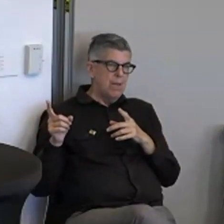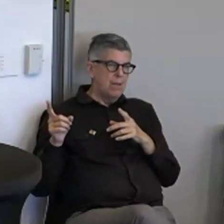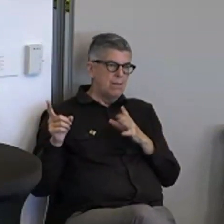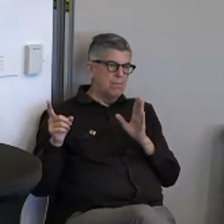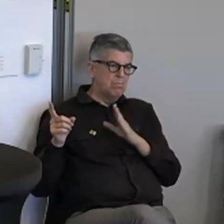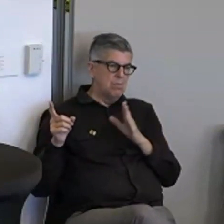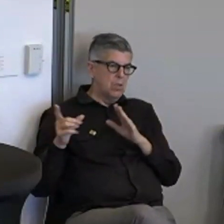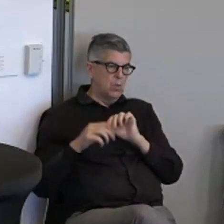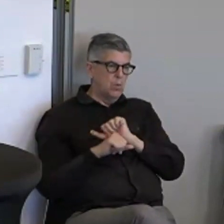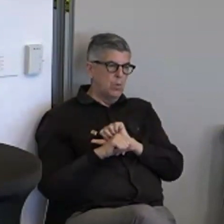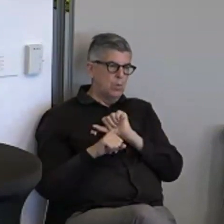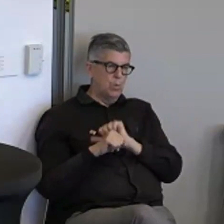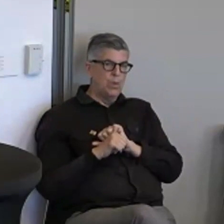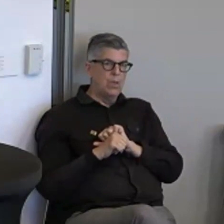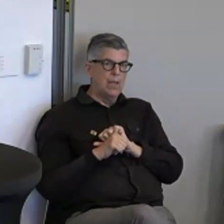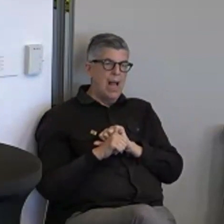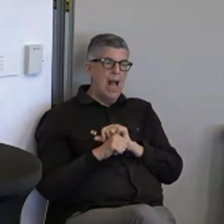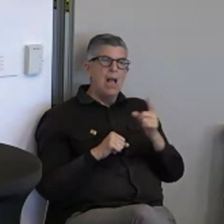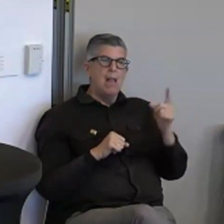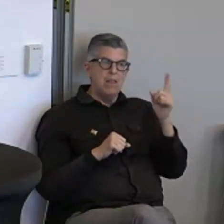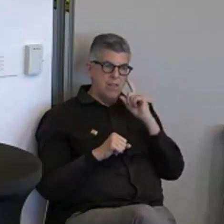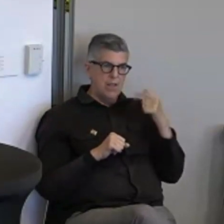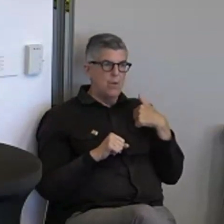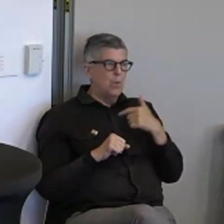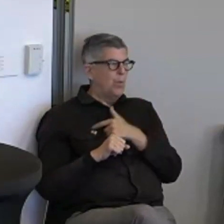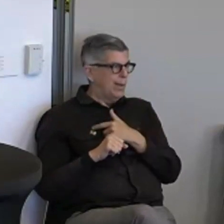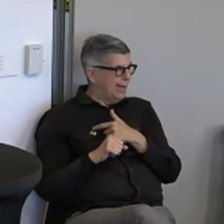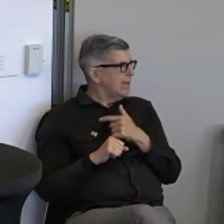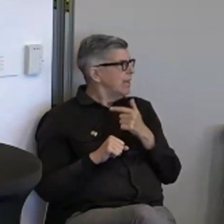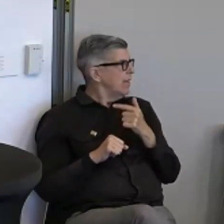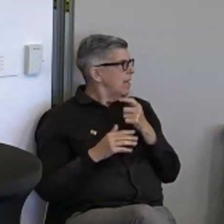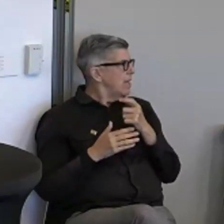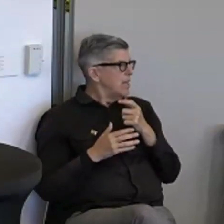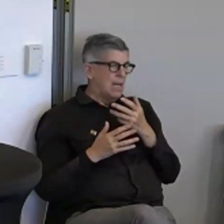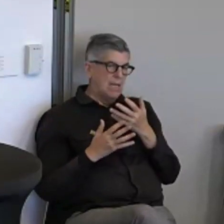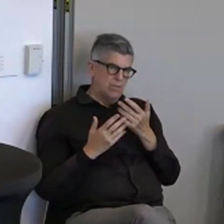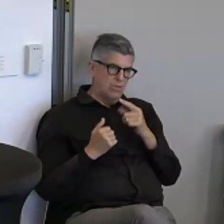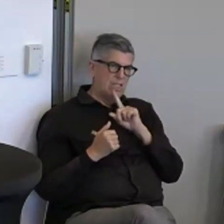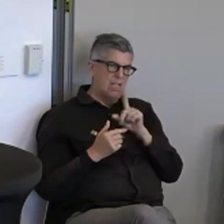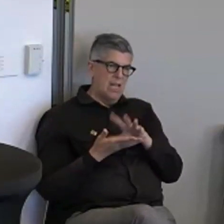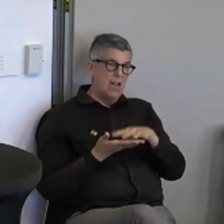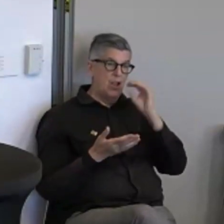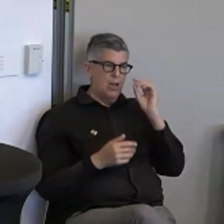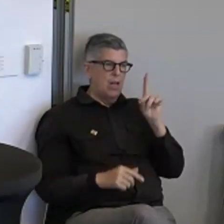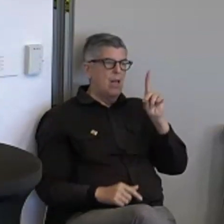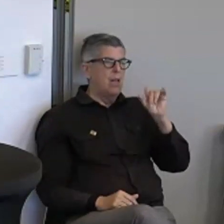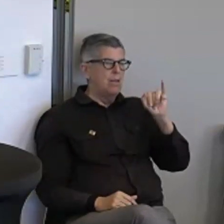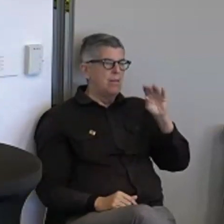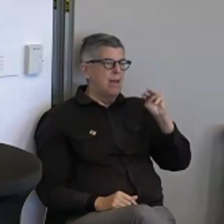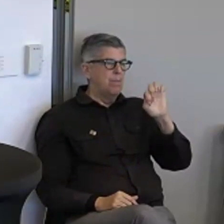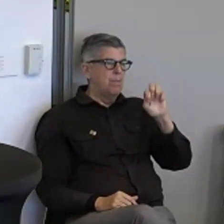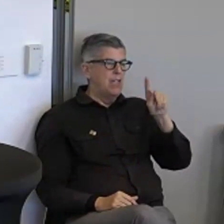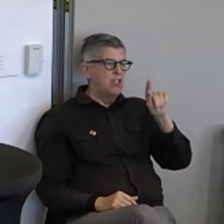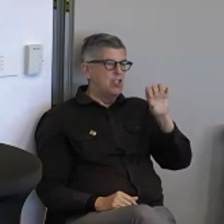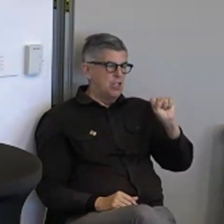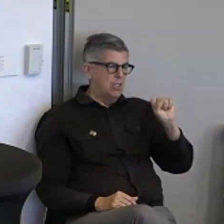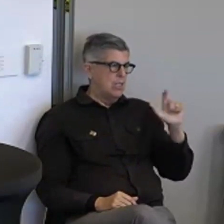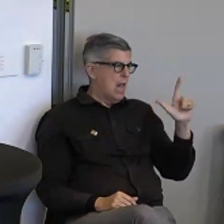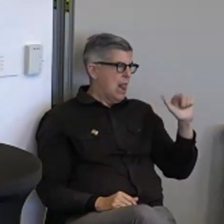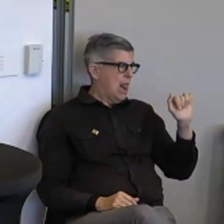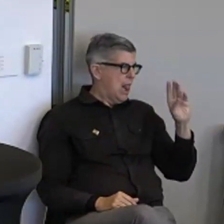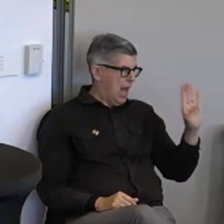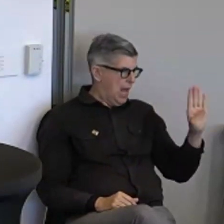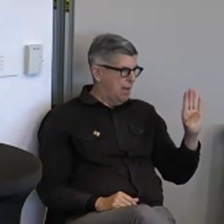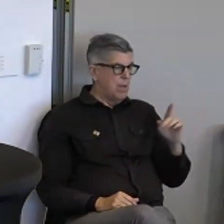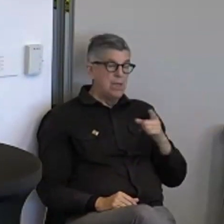but I think we can take a lot of notes from what you're doing, Chancey, at the Dimensions Lab to learn these